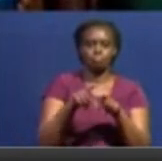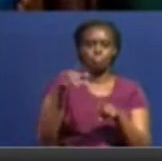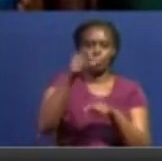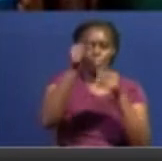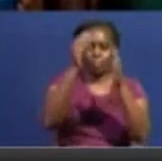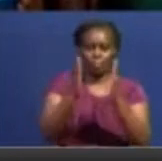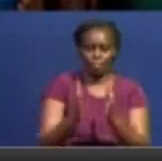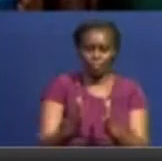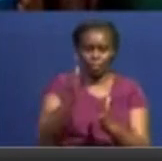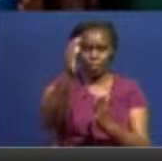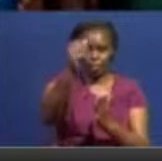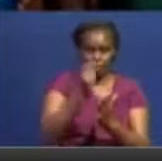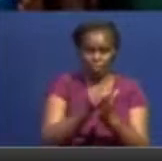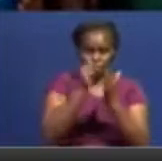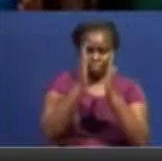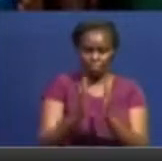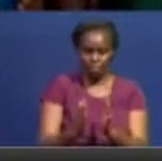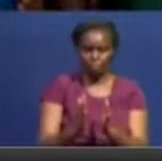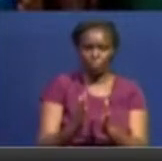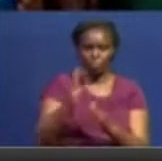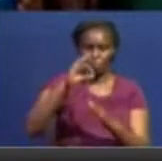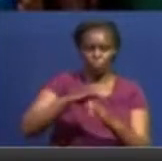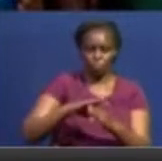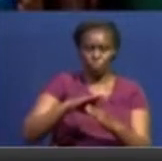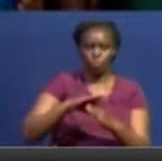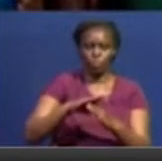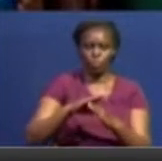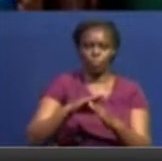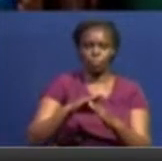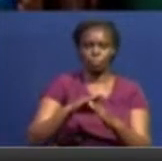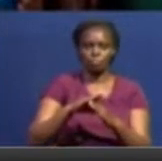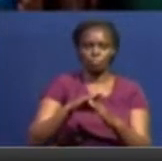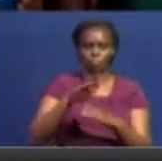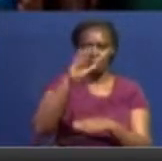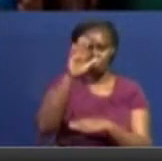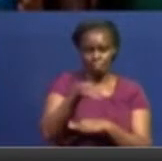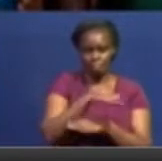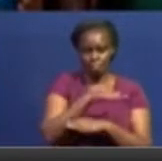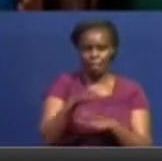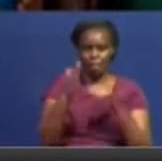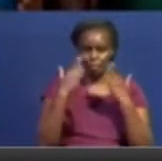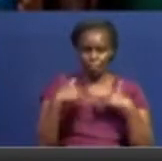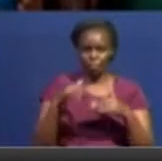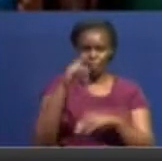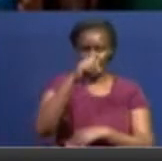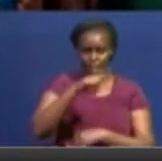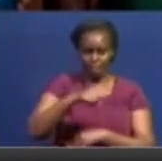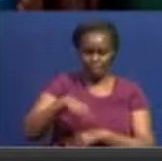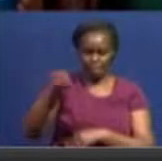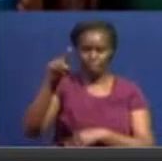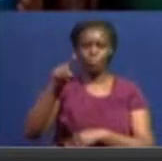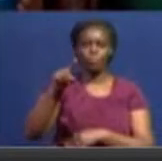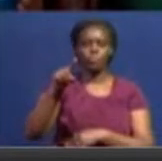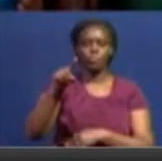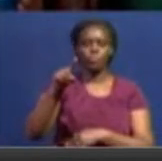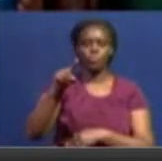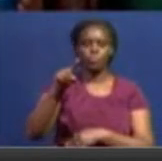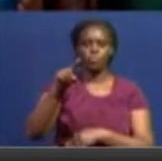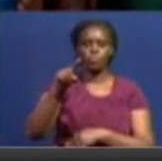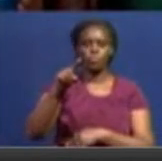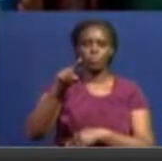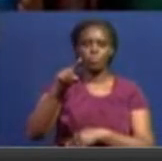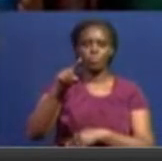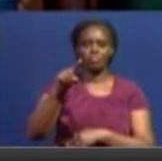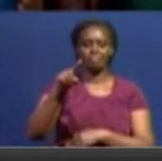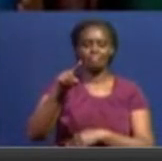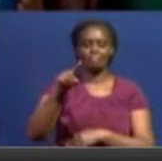President has been duly voted by the House and approved. Approval is not